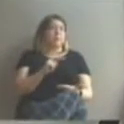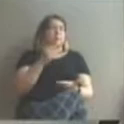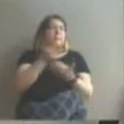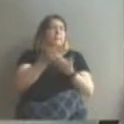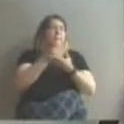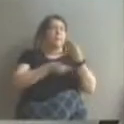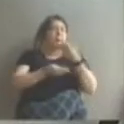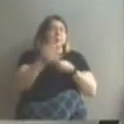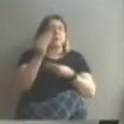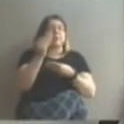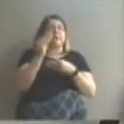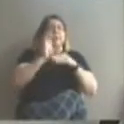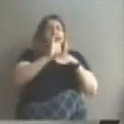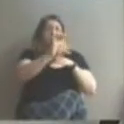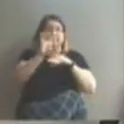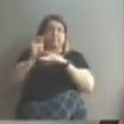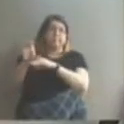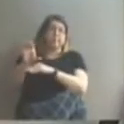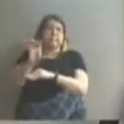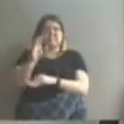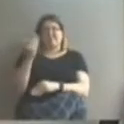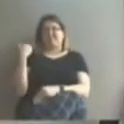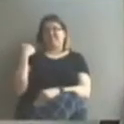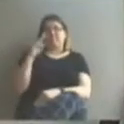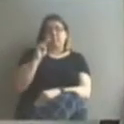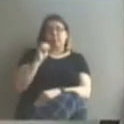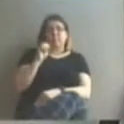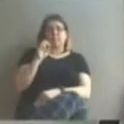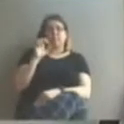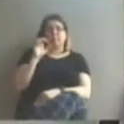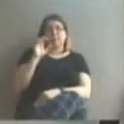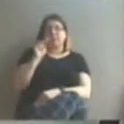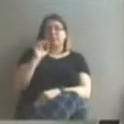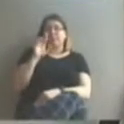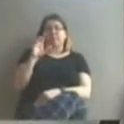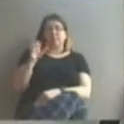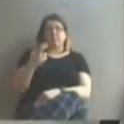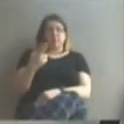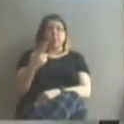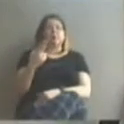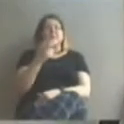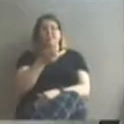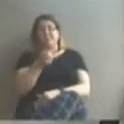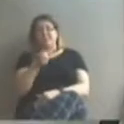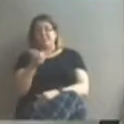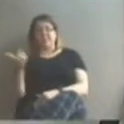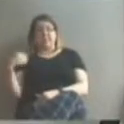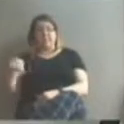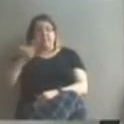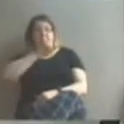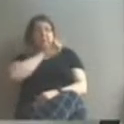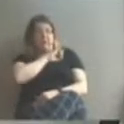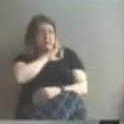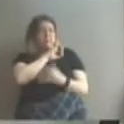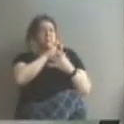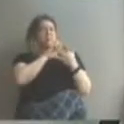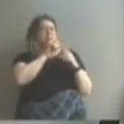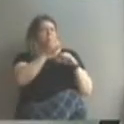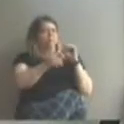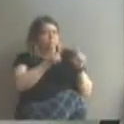budget allocations back in March, and there were questions raised by several of us, including myself,